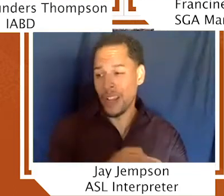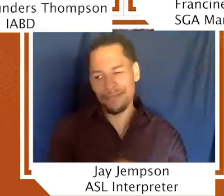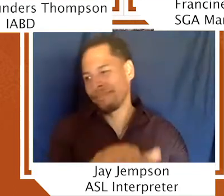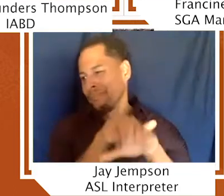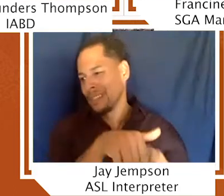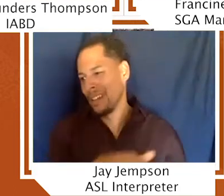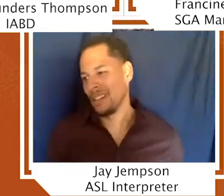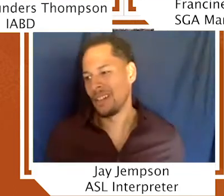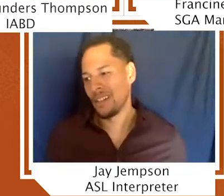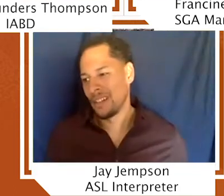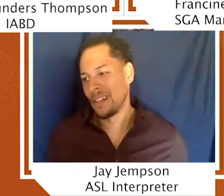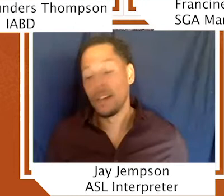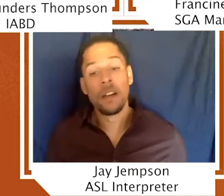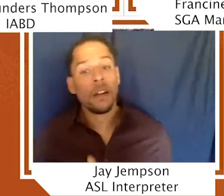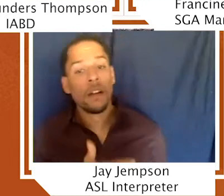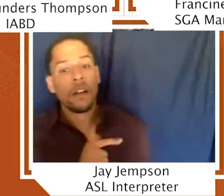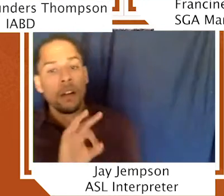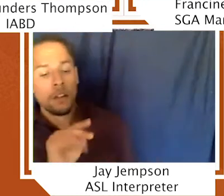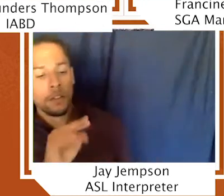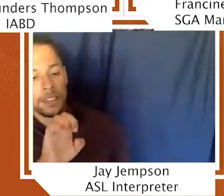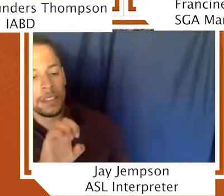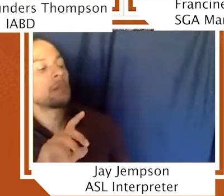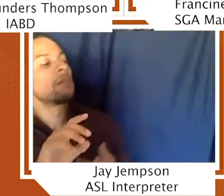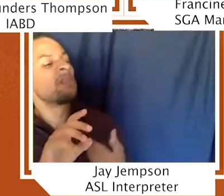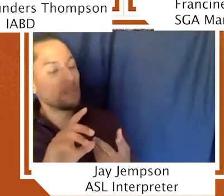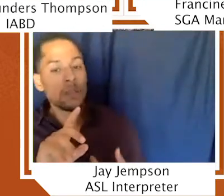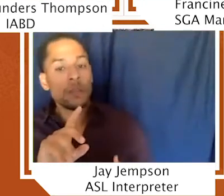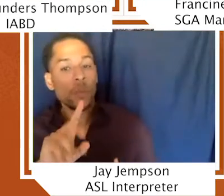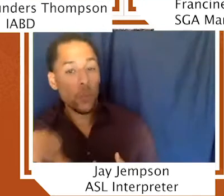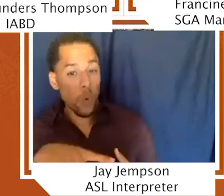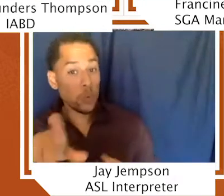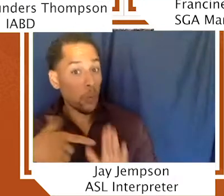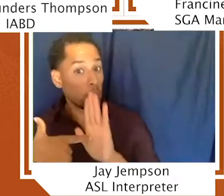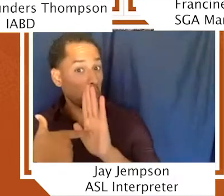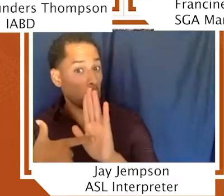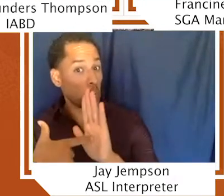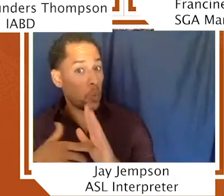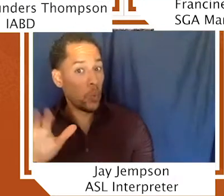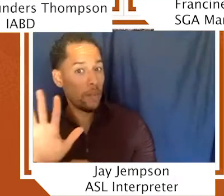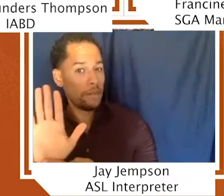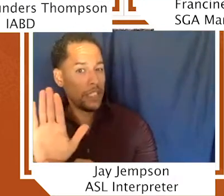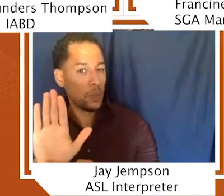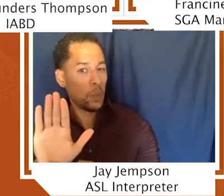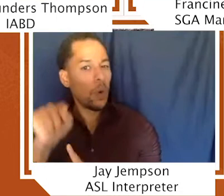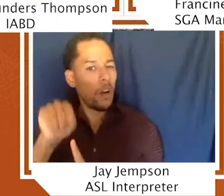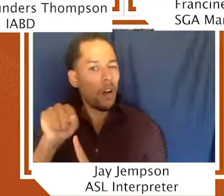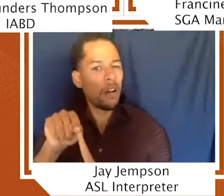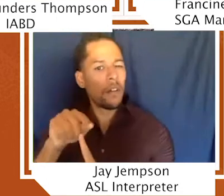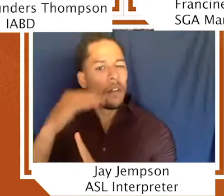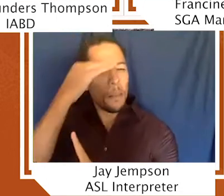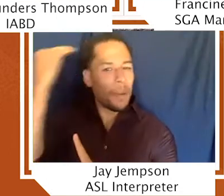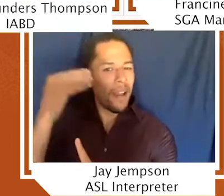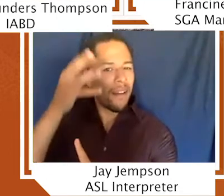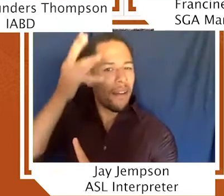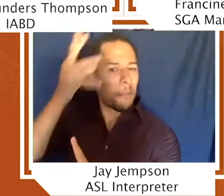I first saw that, okay, so I'm about to put the video that what's his name is on talking about